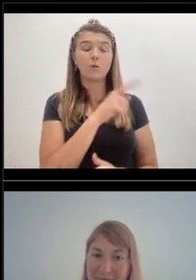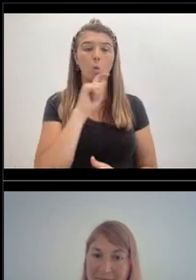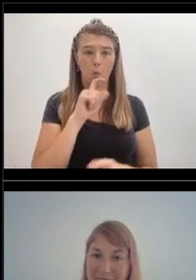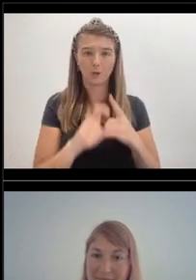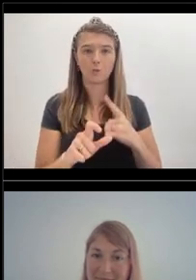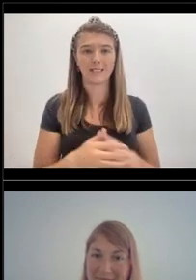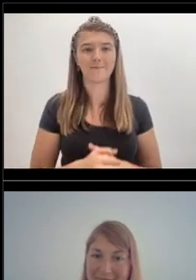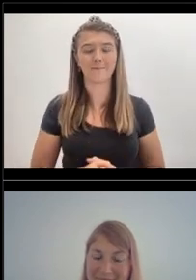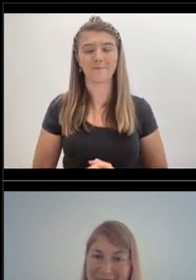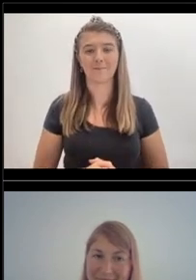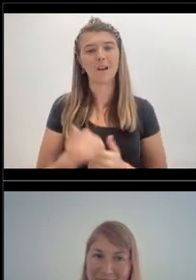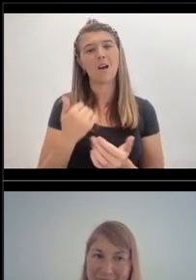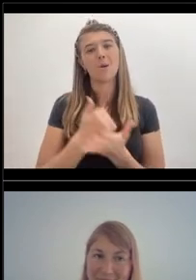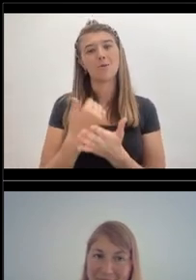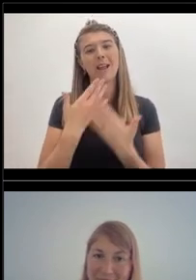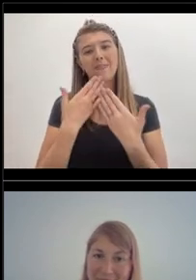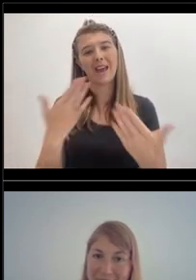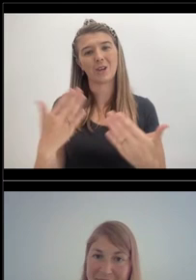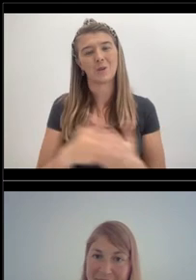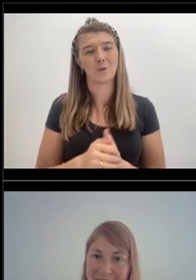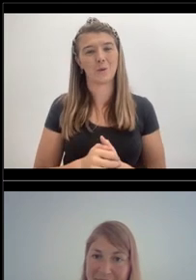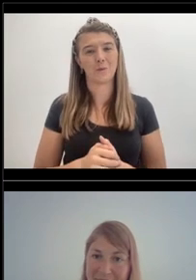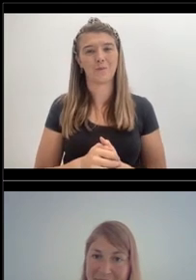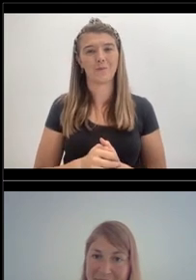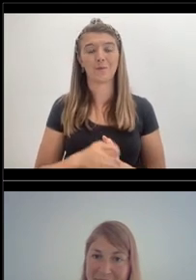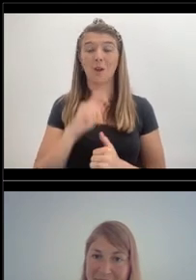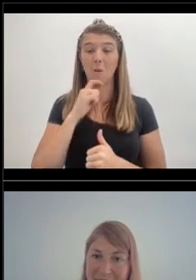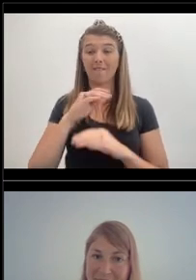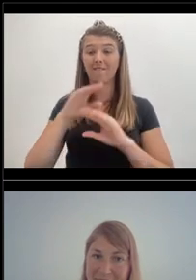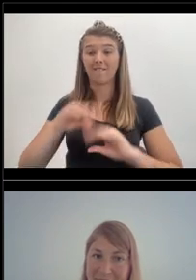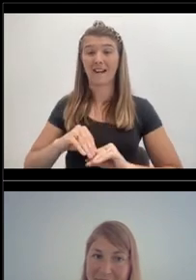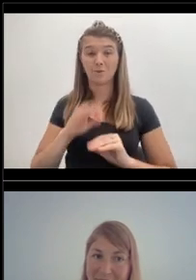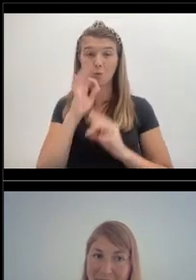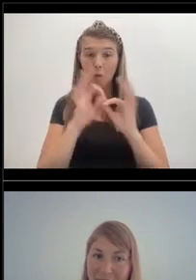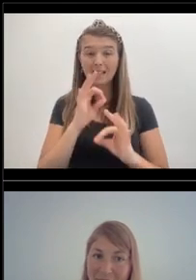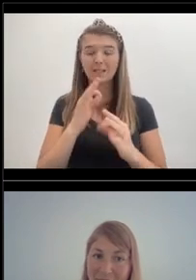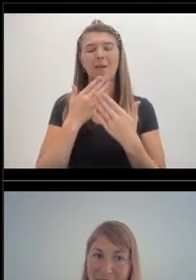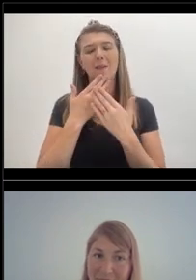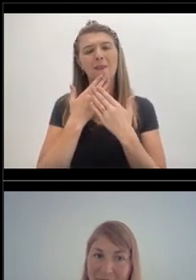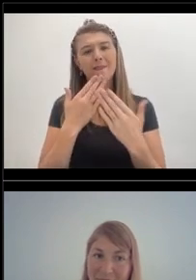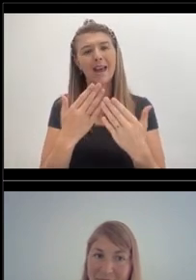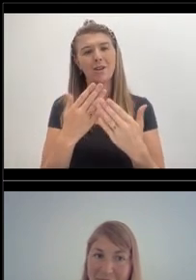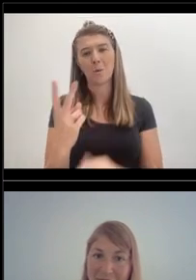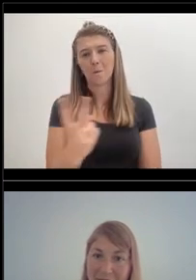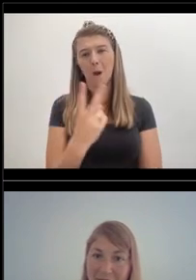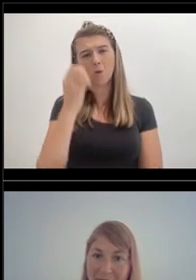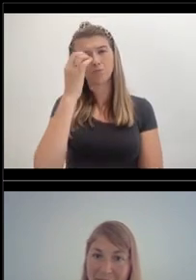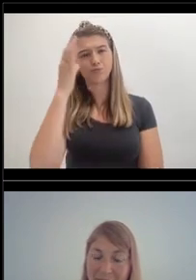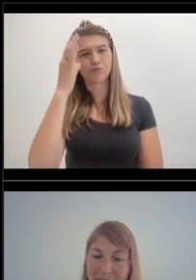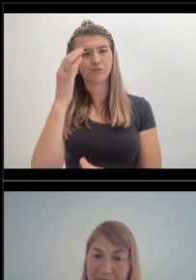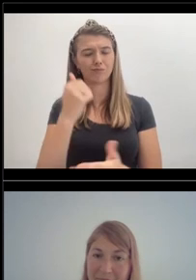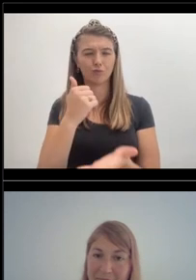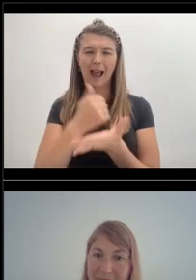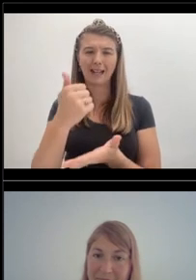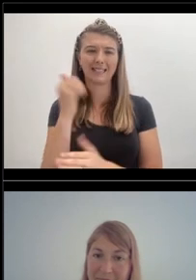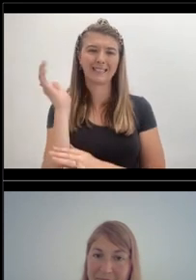Brilliant. Thank you. I'll finish there with the questions. I'd just like to say again, thank you so much to both of our excellent speakers today. And